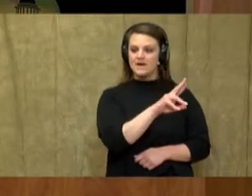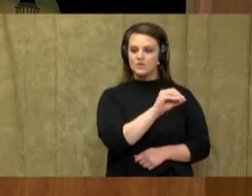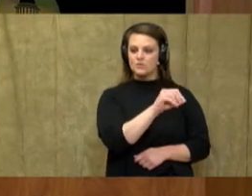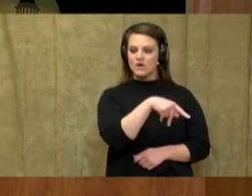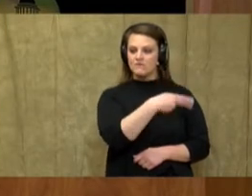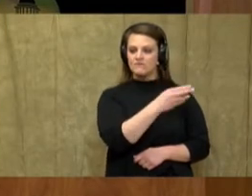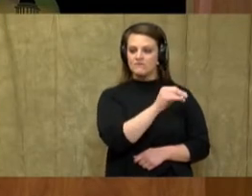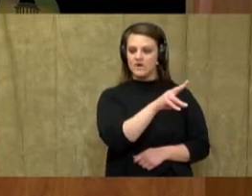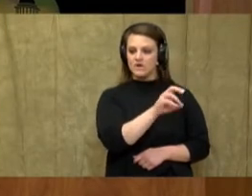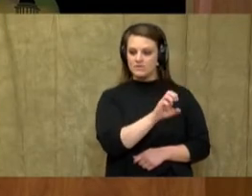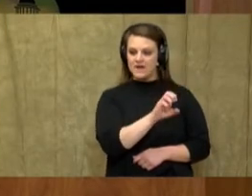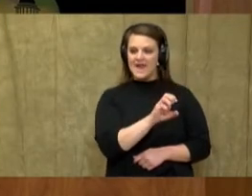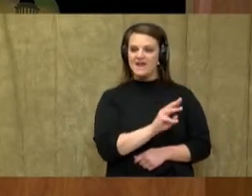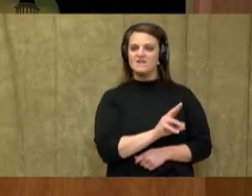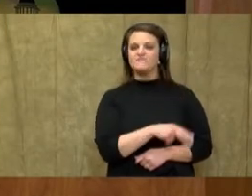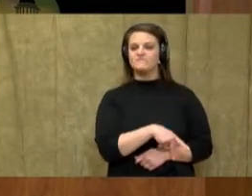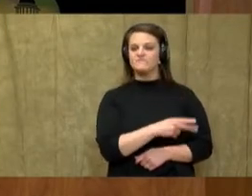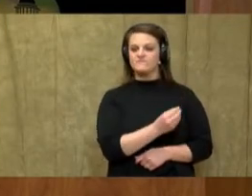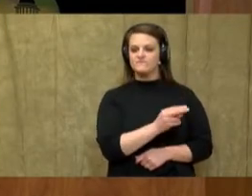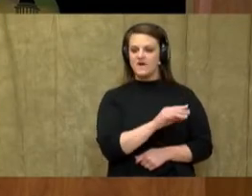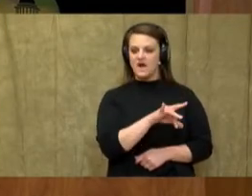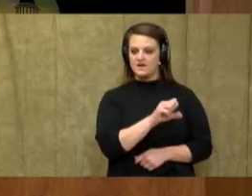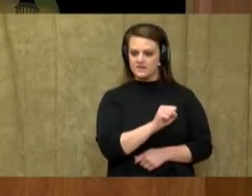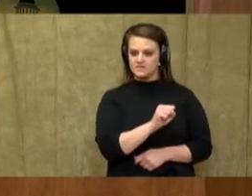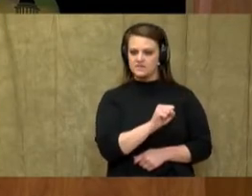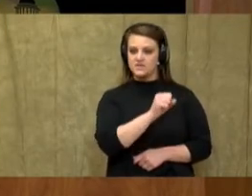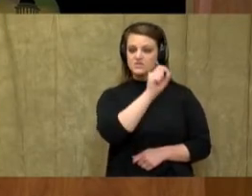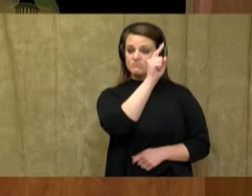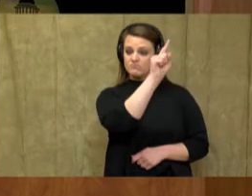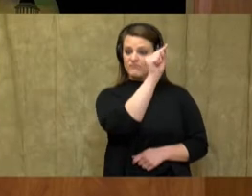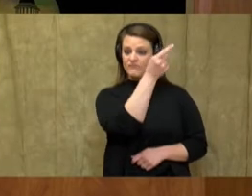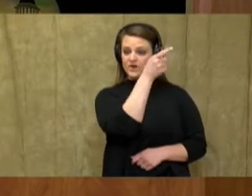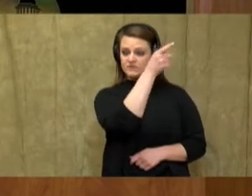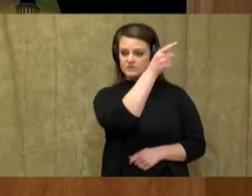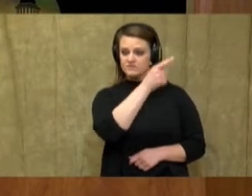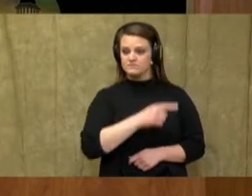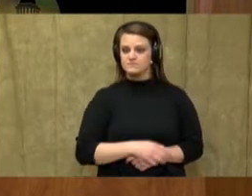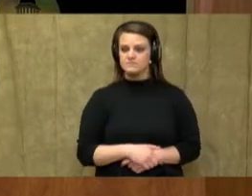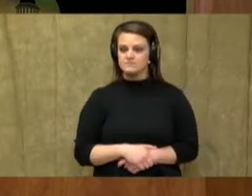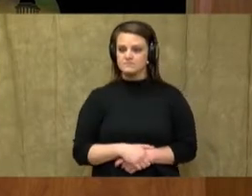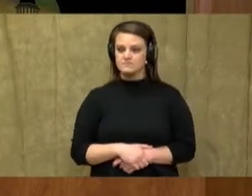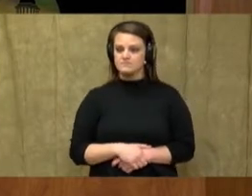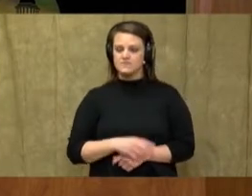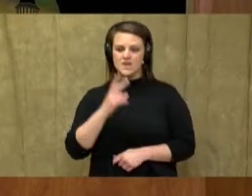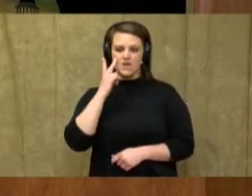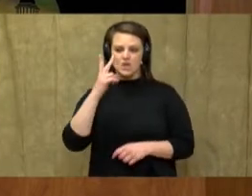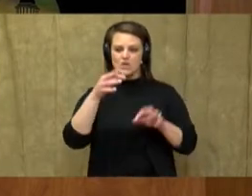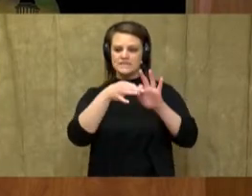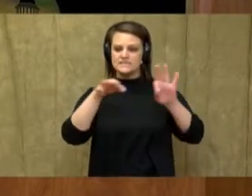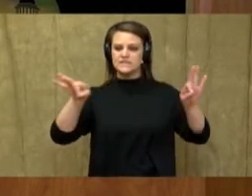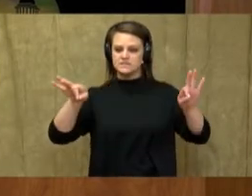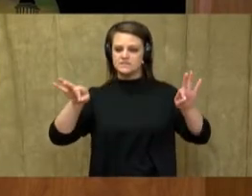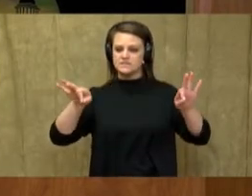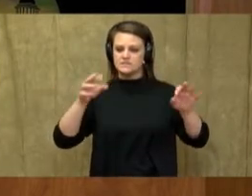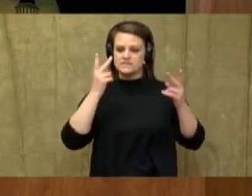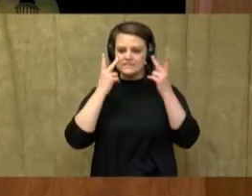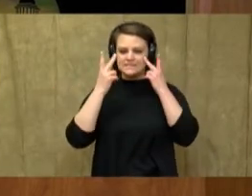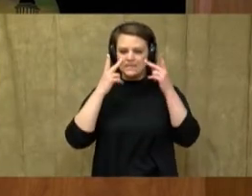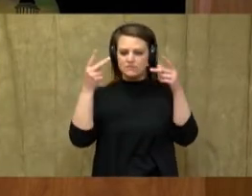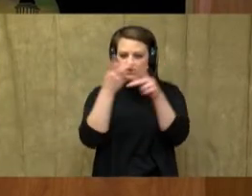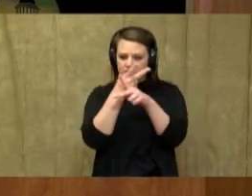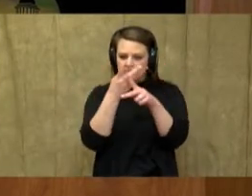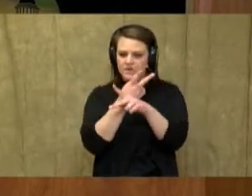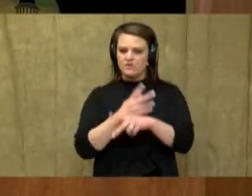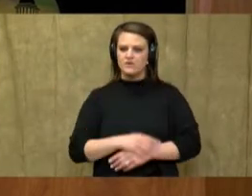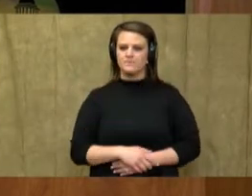and phonics. Okay, homophone. Let's look at the sentence and see if we can figure out